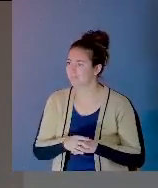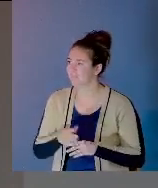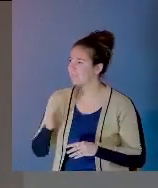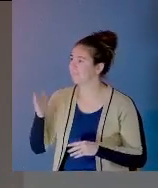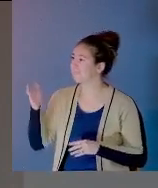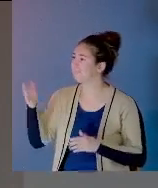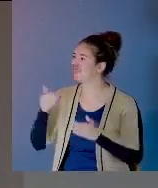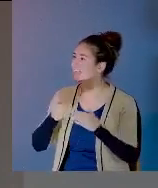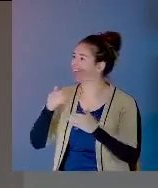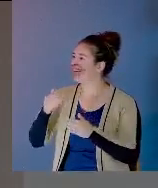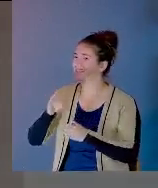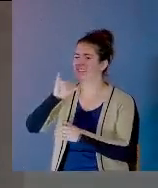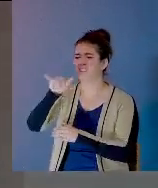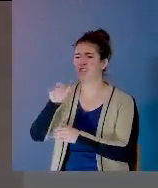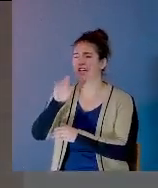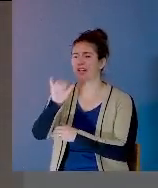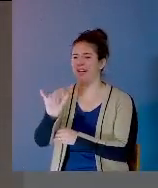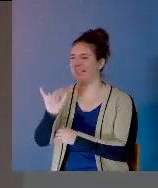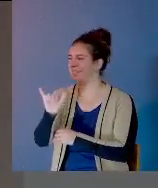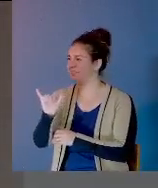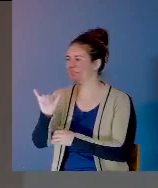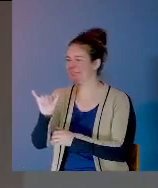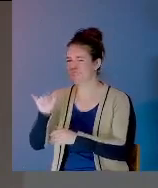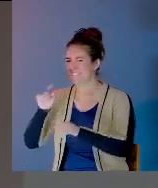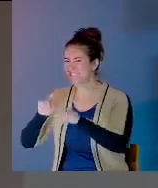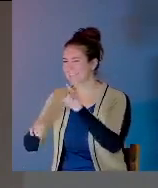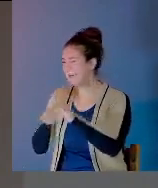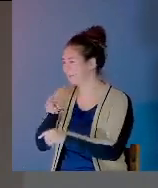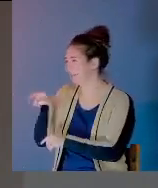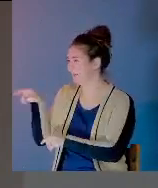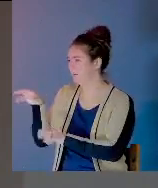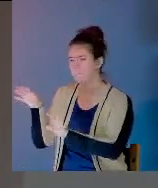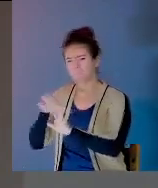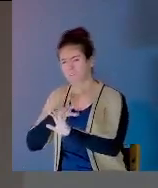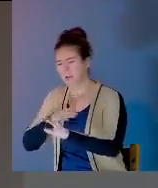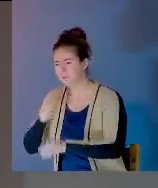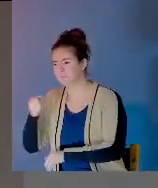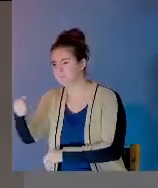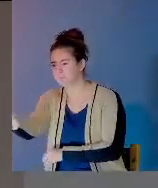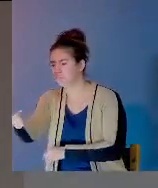can't get up. Okay, well, you can do it from down there. That's good. Hi,